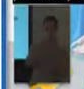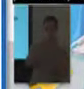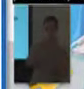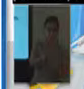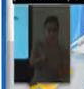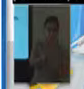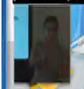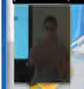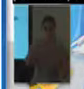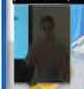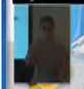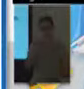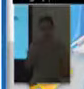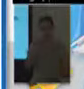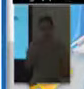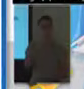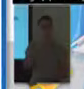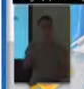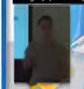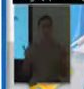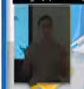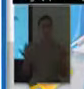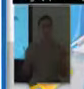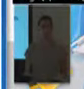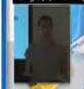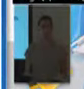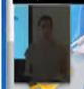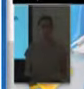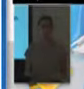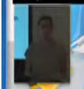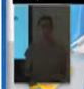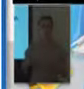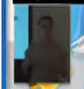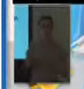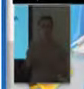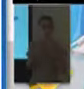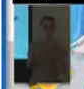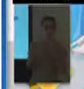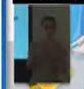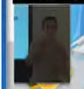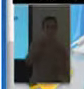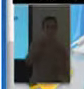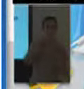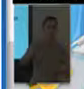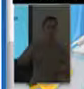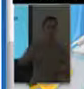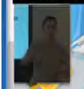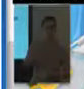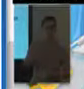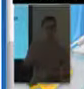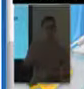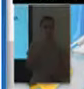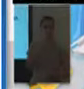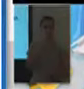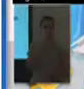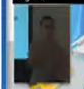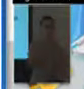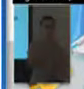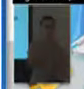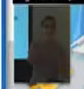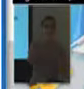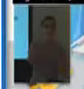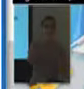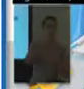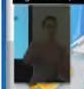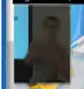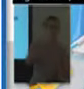we may come across accessibility barriers. It's not just about identifying problems. As the